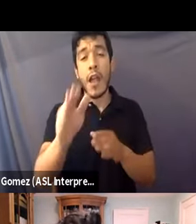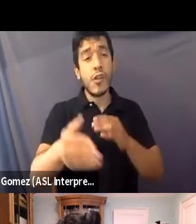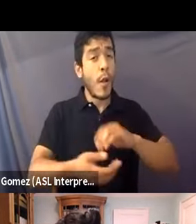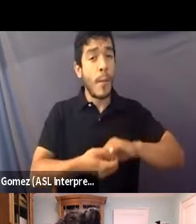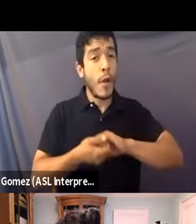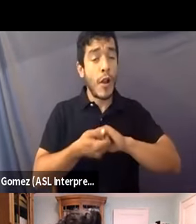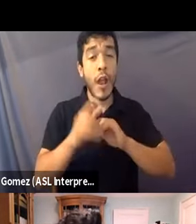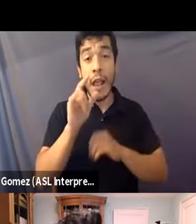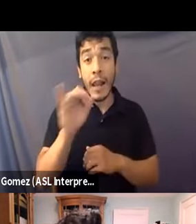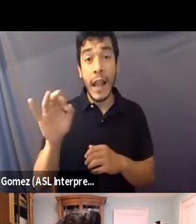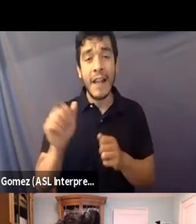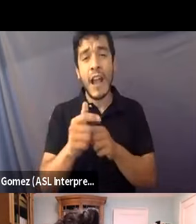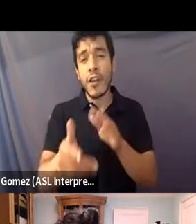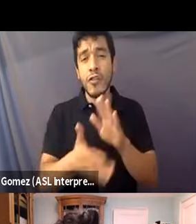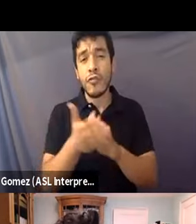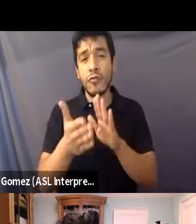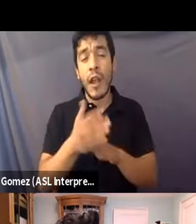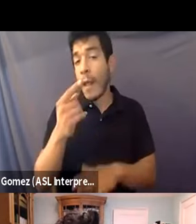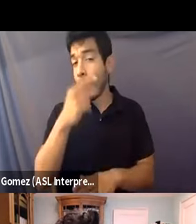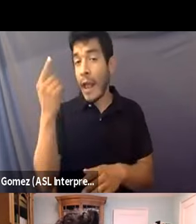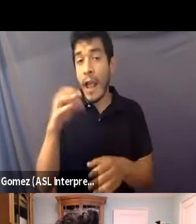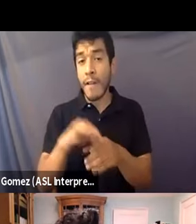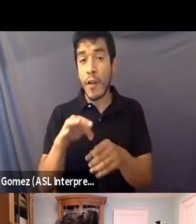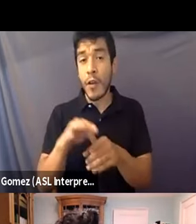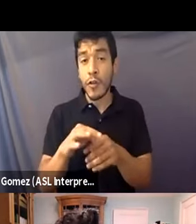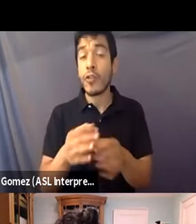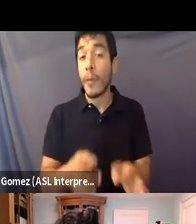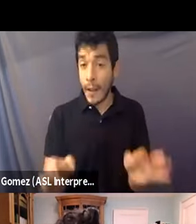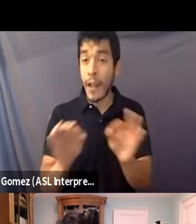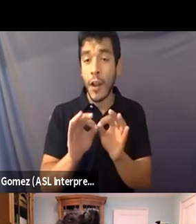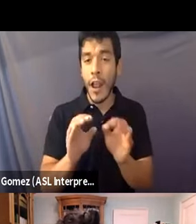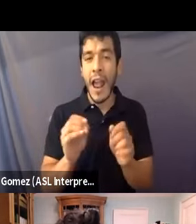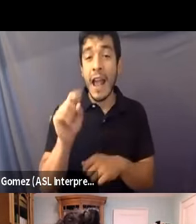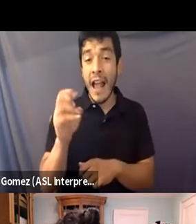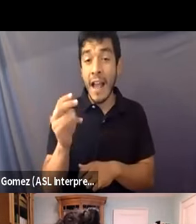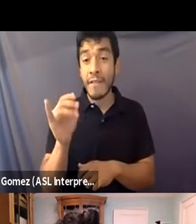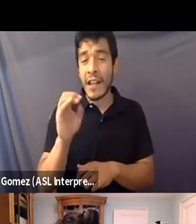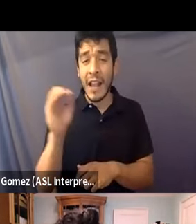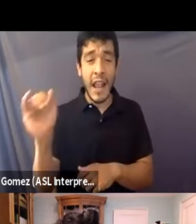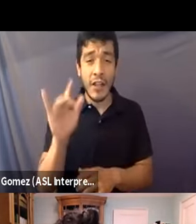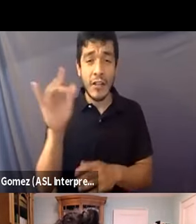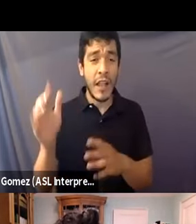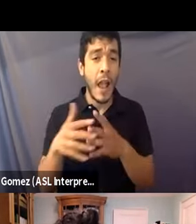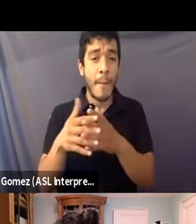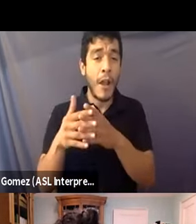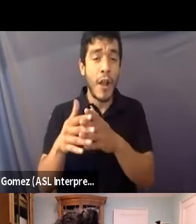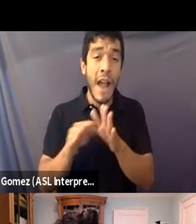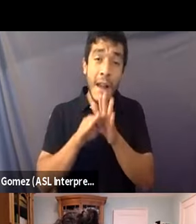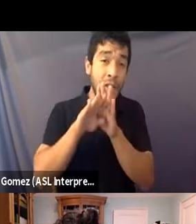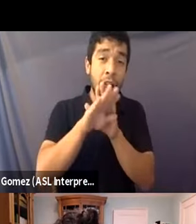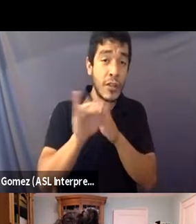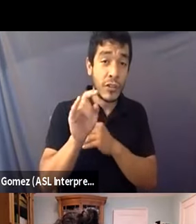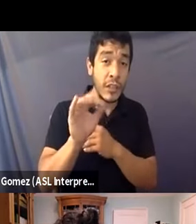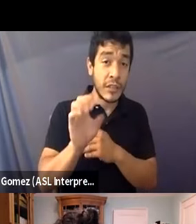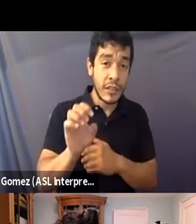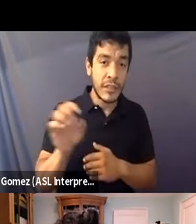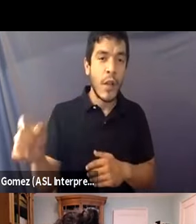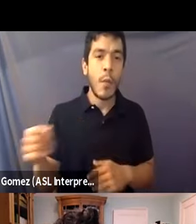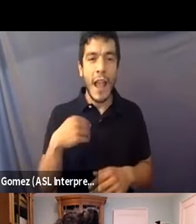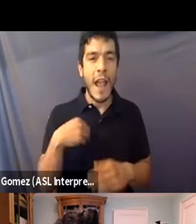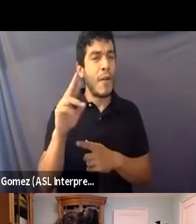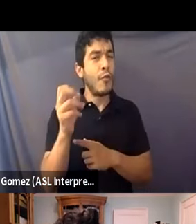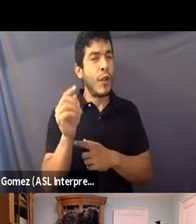Black Voters Matter, and Stephanie and Asian American Advancing Justice that we, there's been rhetoric, right,